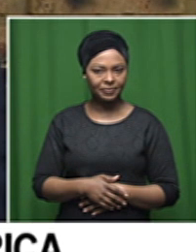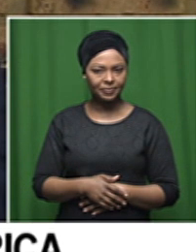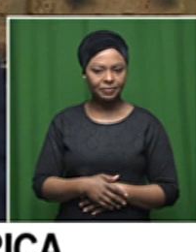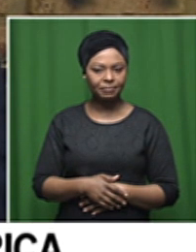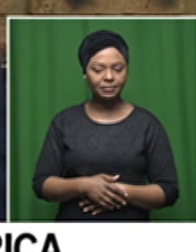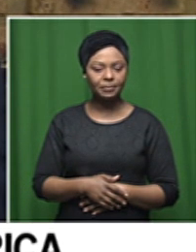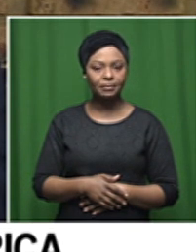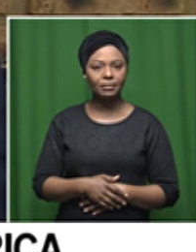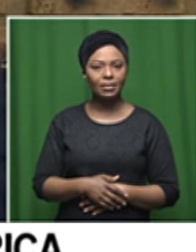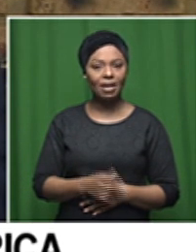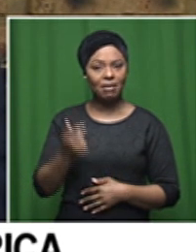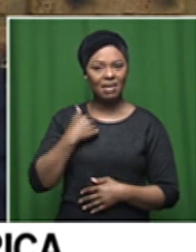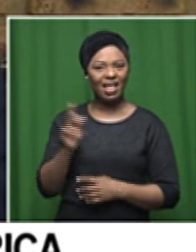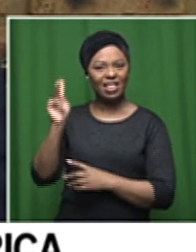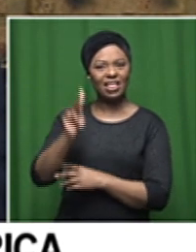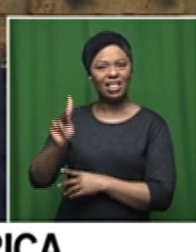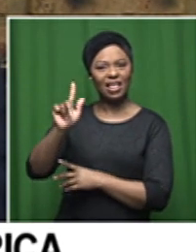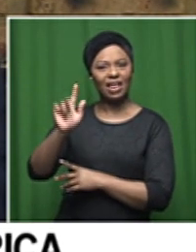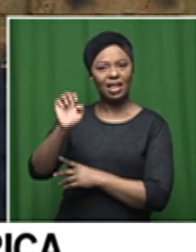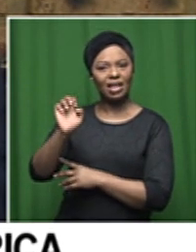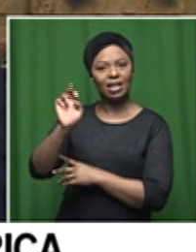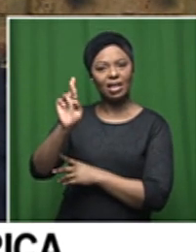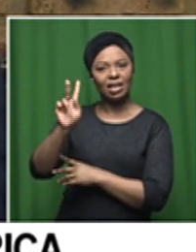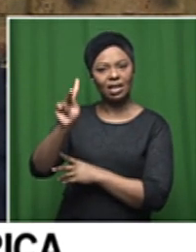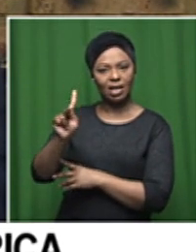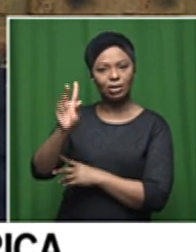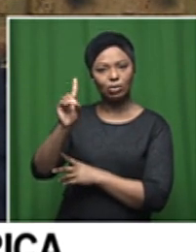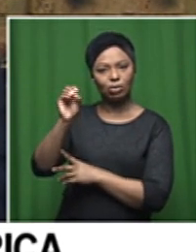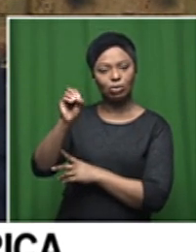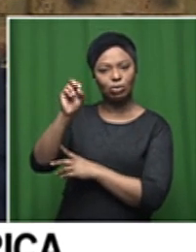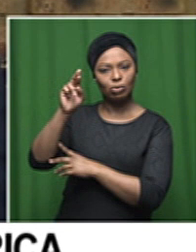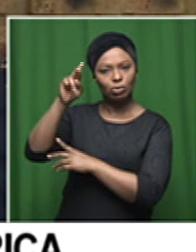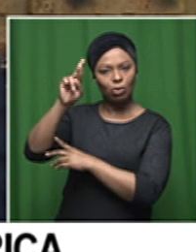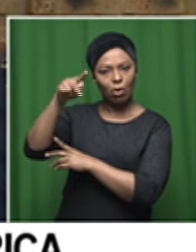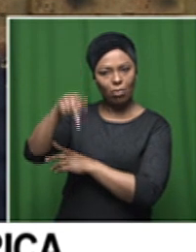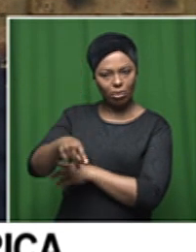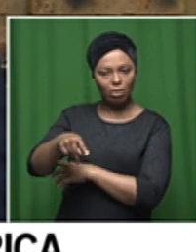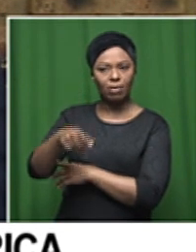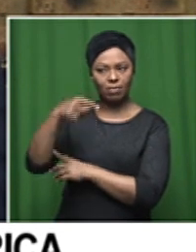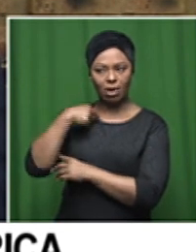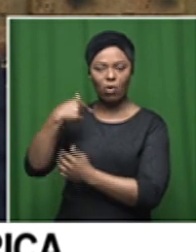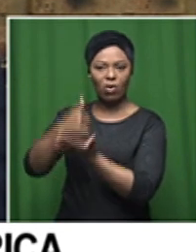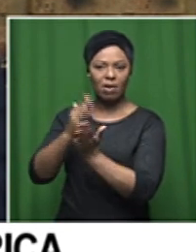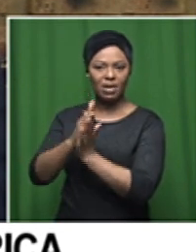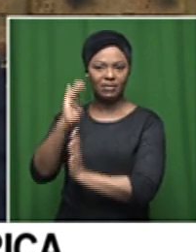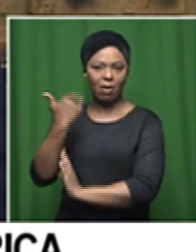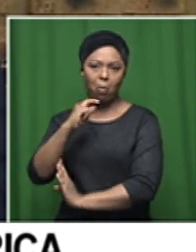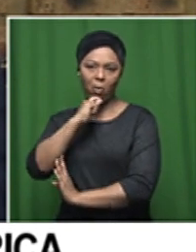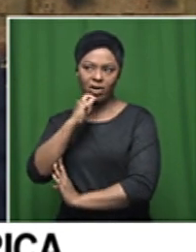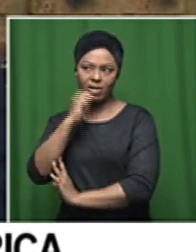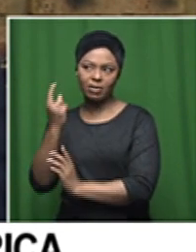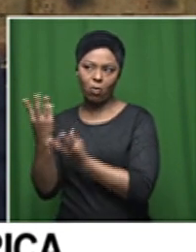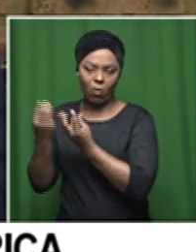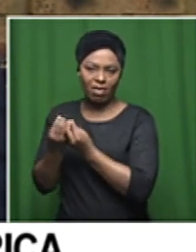We left Klerksdorp around 5:15, come here for my mother's checkup. She's here for a